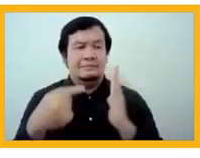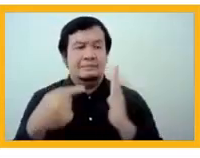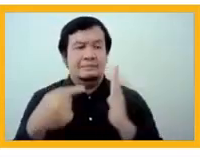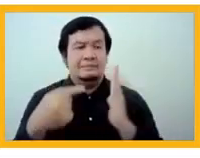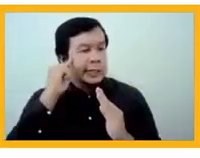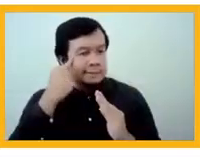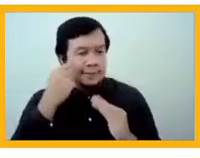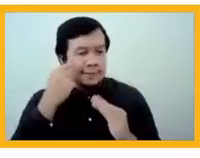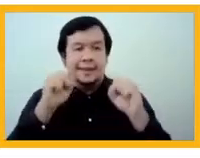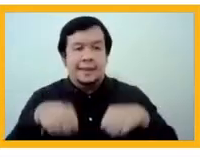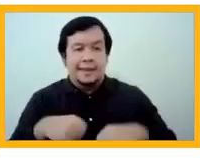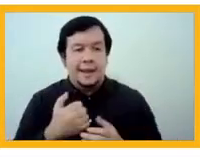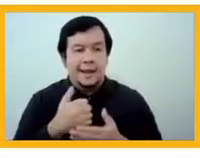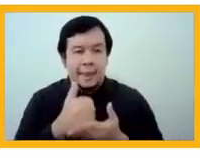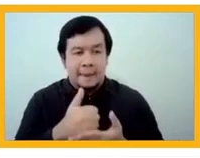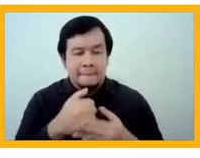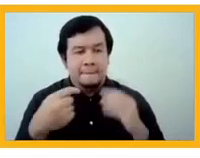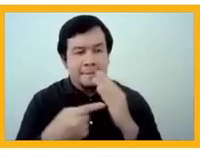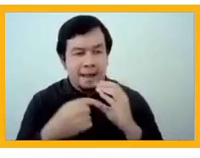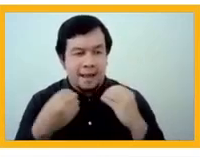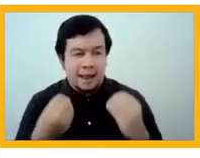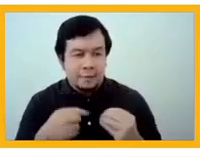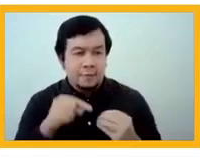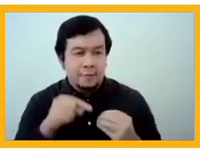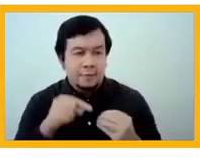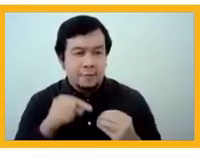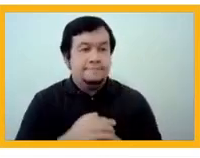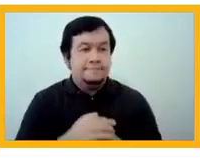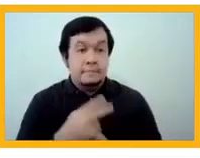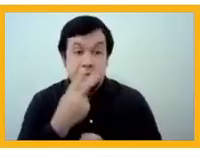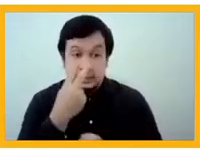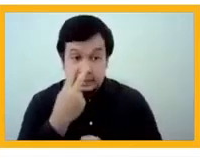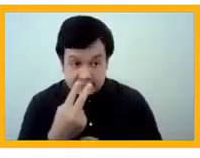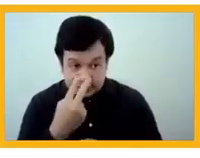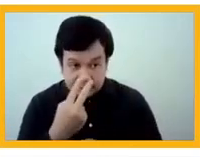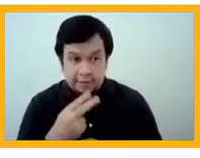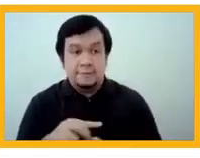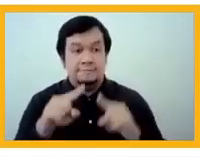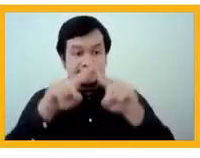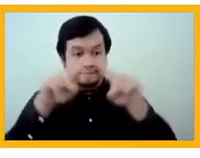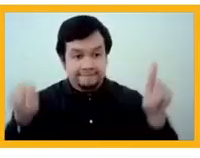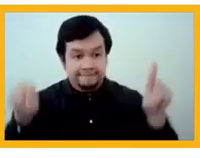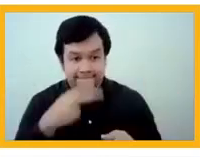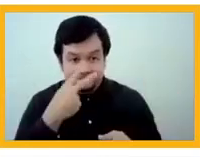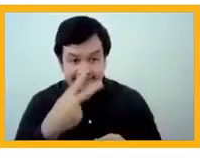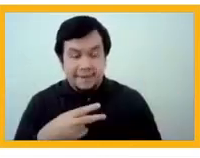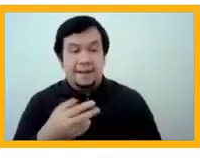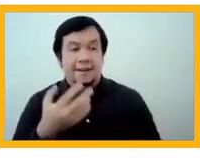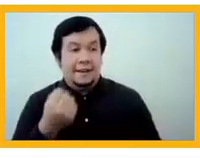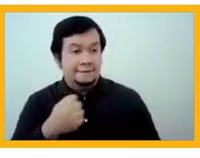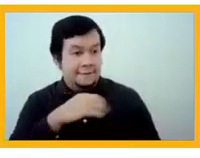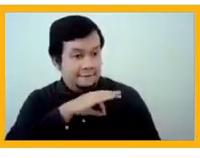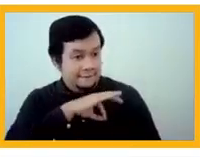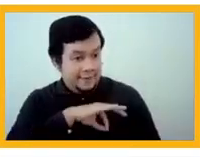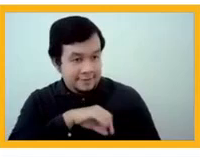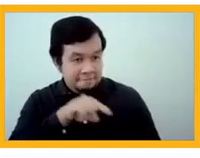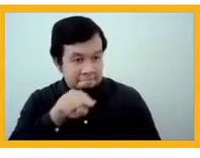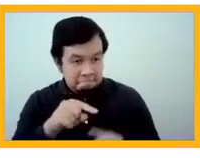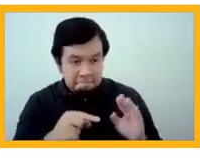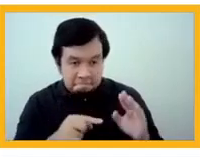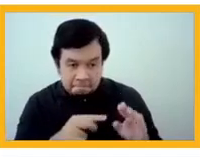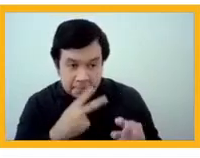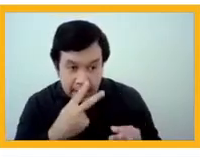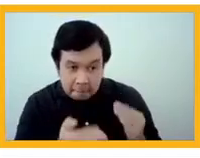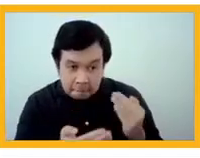large learning gains. And you see that basically almost every student gains almost a full grade level within about